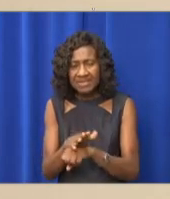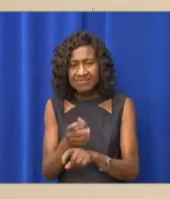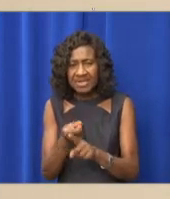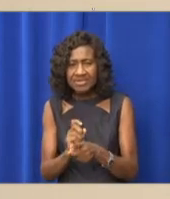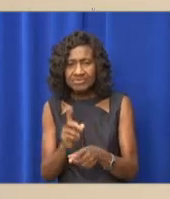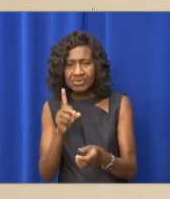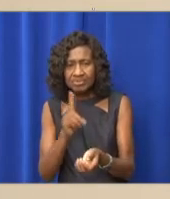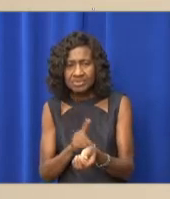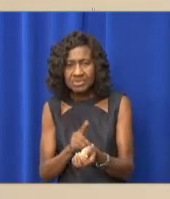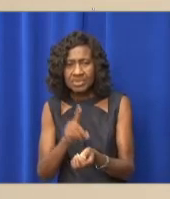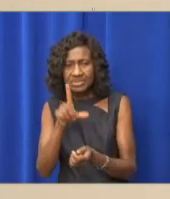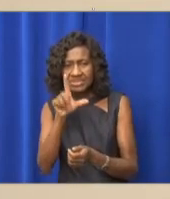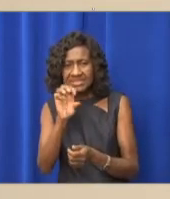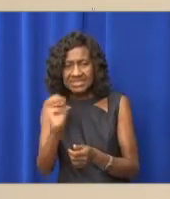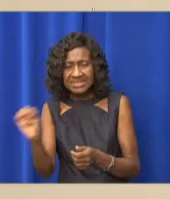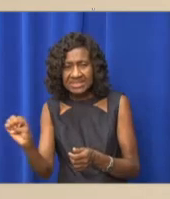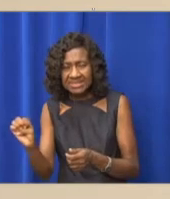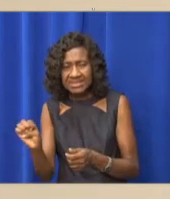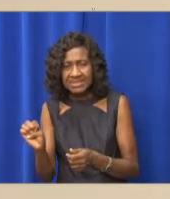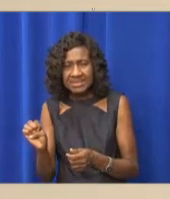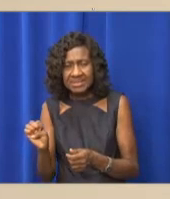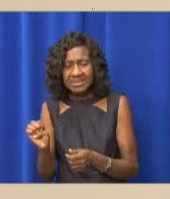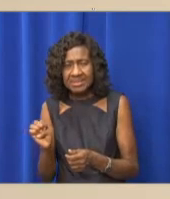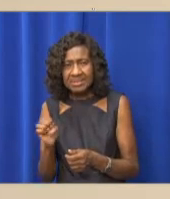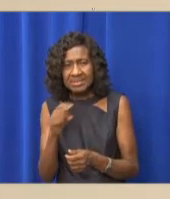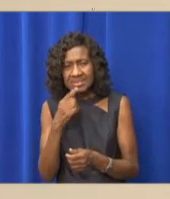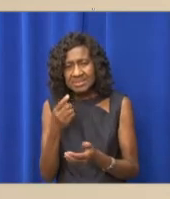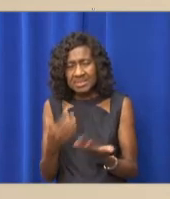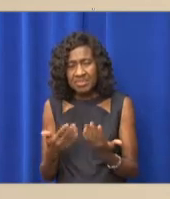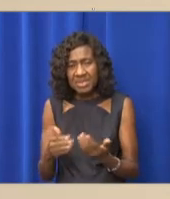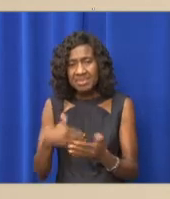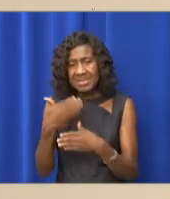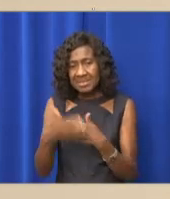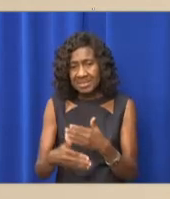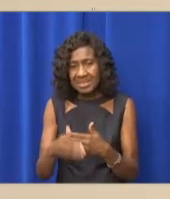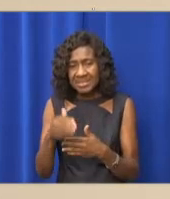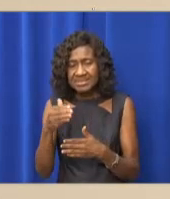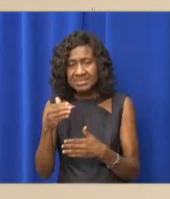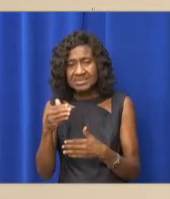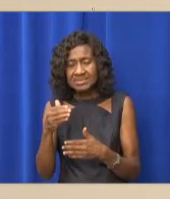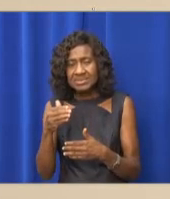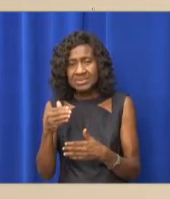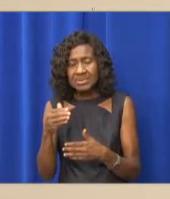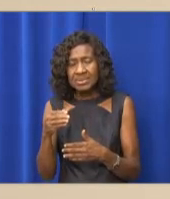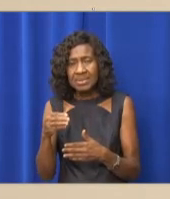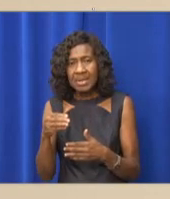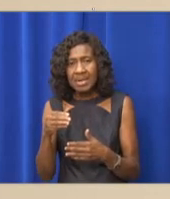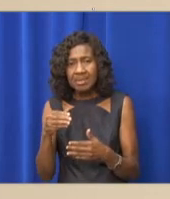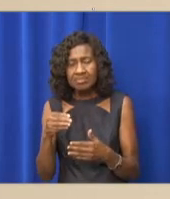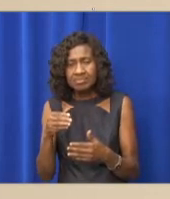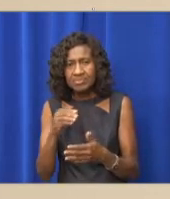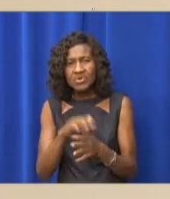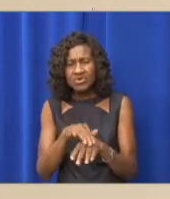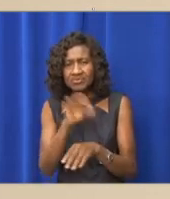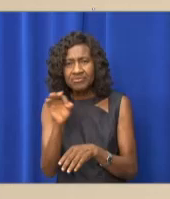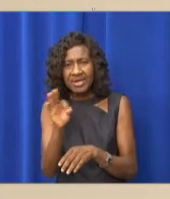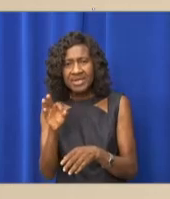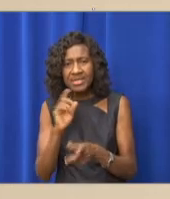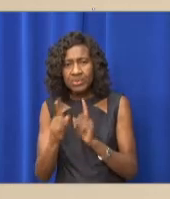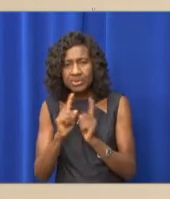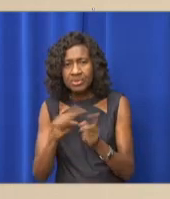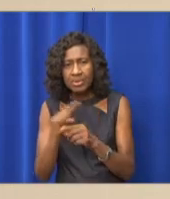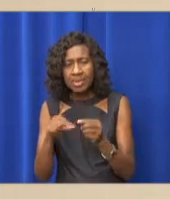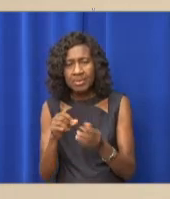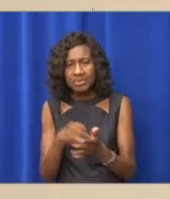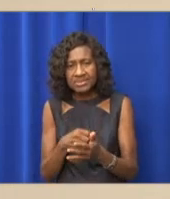Lee. I think probably next briefing we'll talk about that in more detail. That would